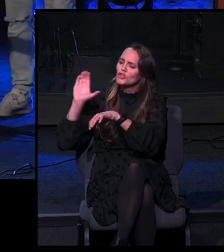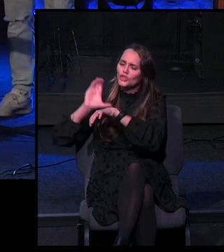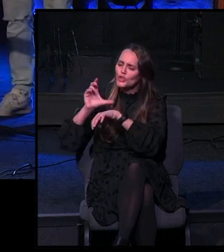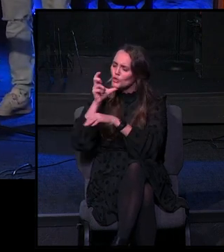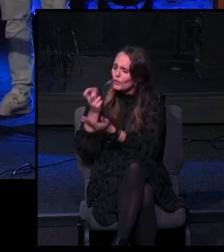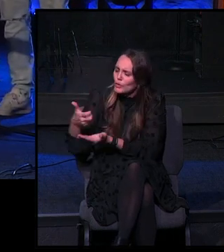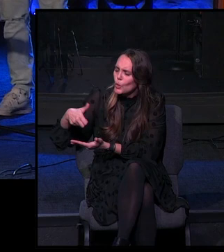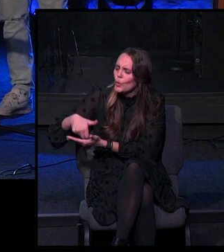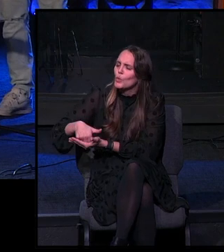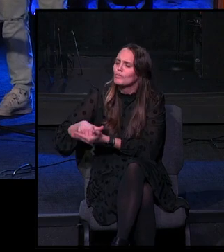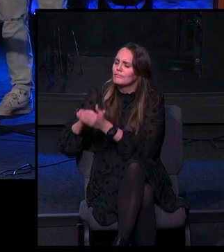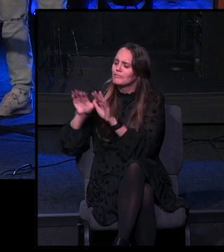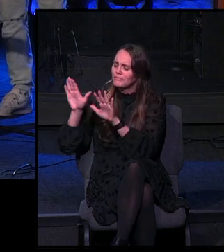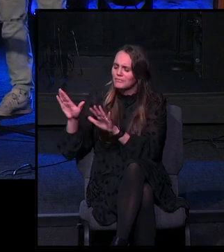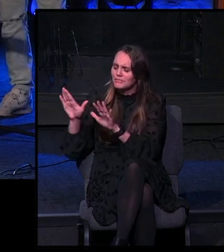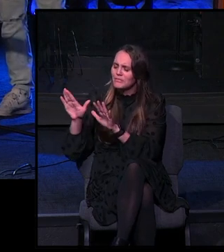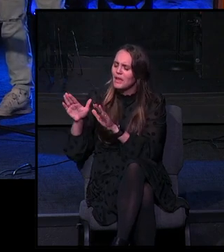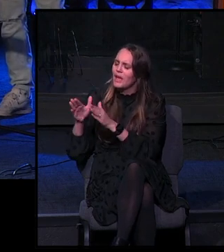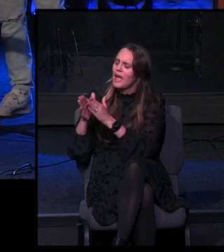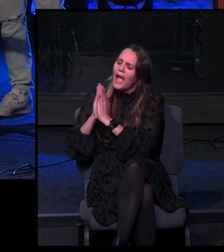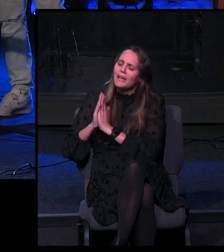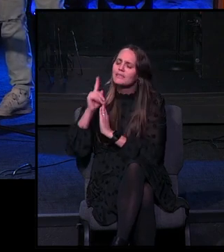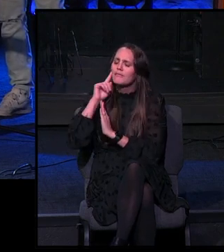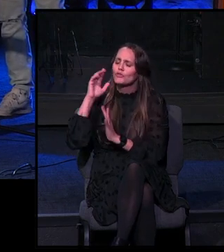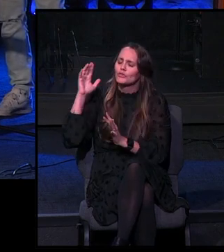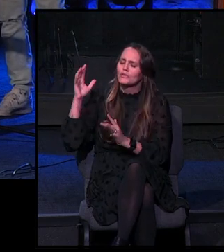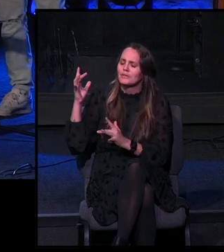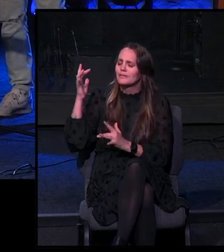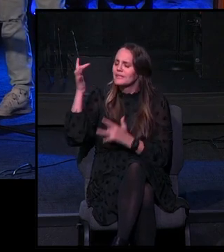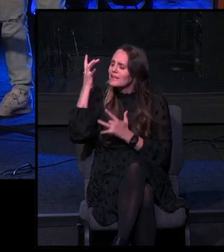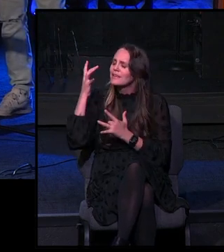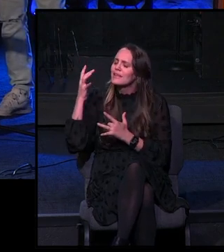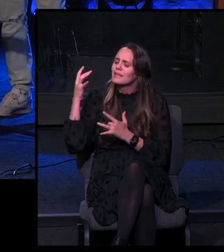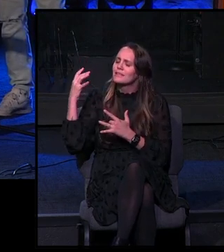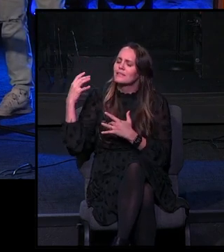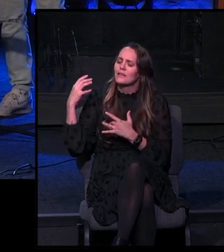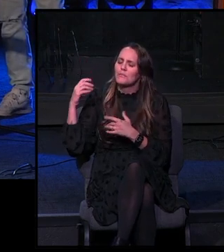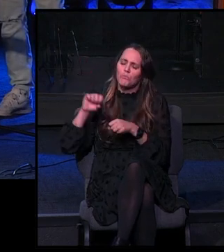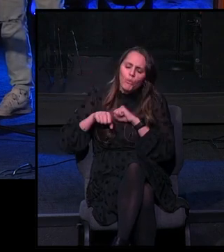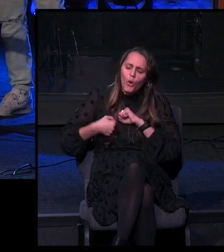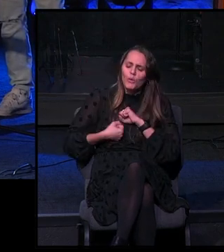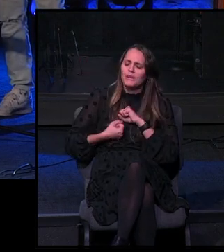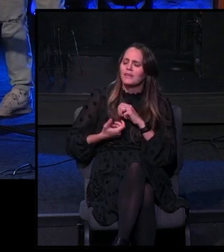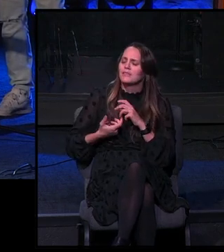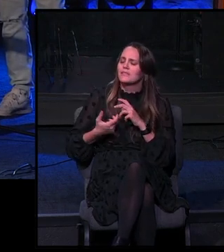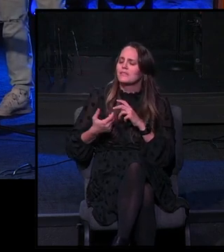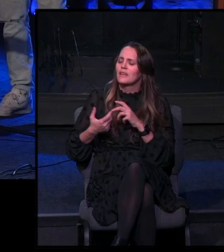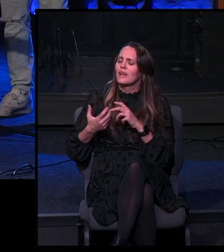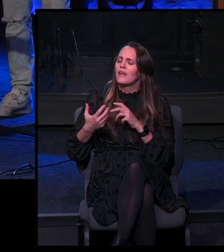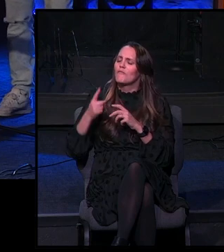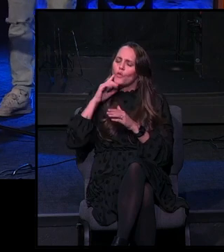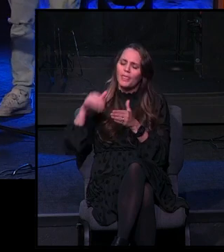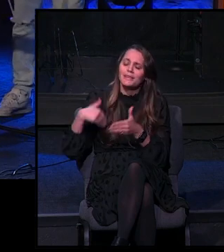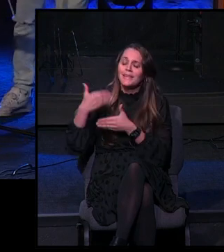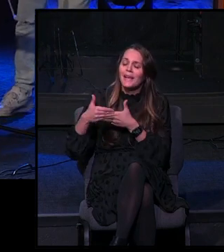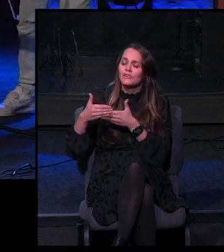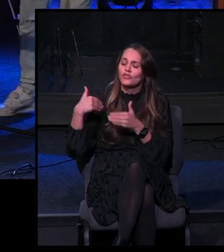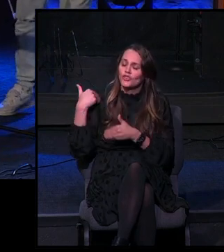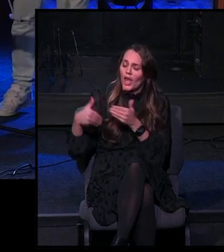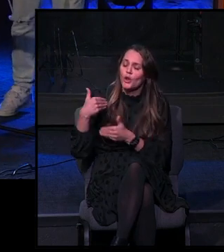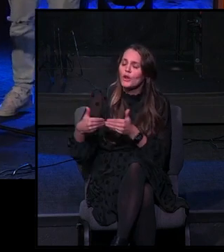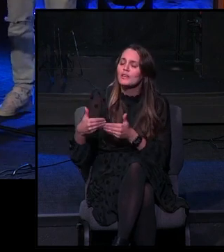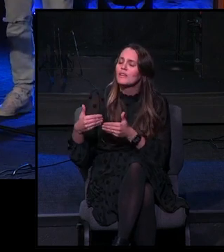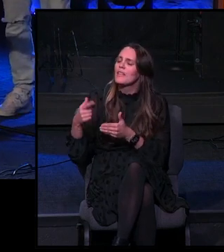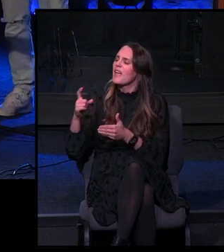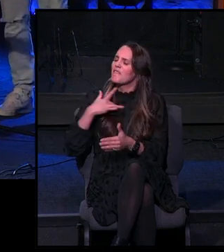prayer, contending for sickness and brokenness and cancer, for the church that is contending for the next generation, God, that they would have their hearts just set